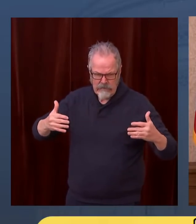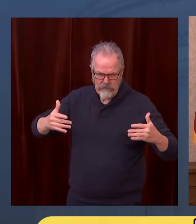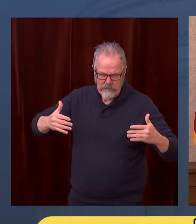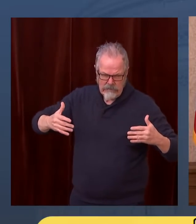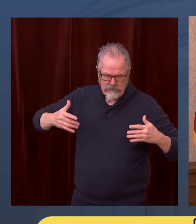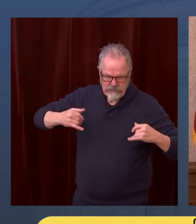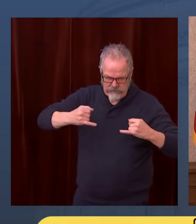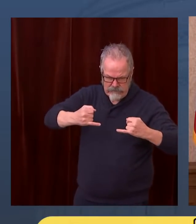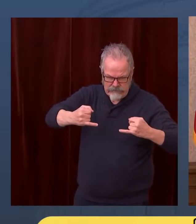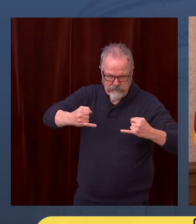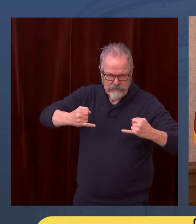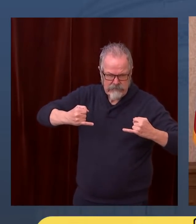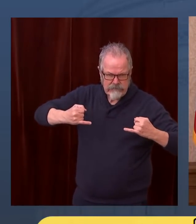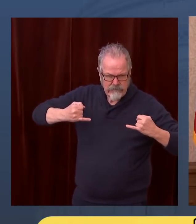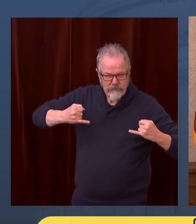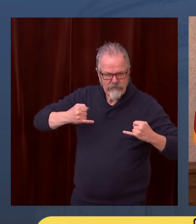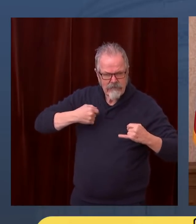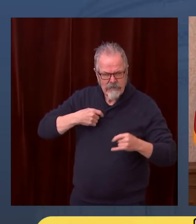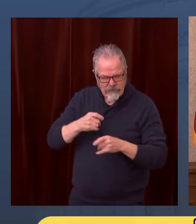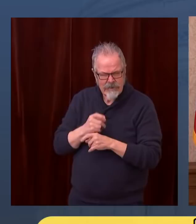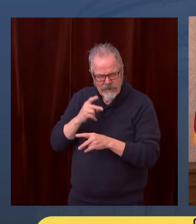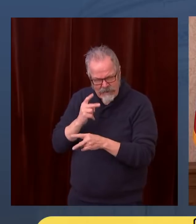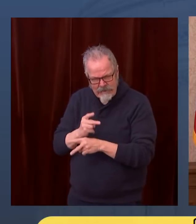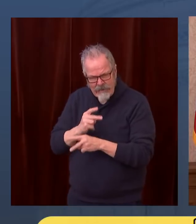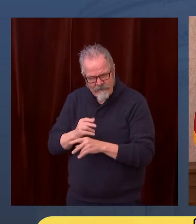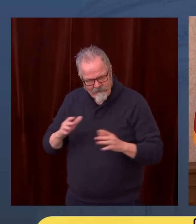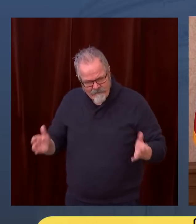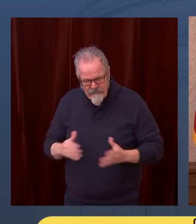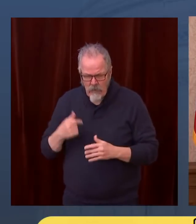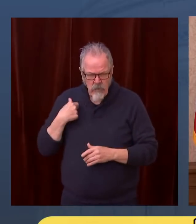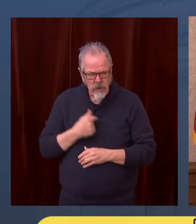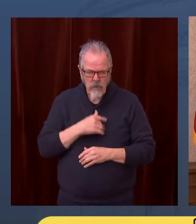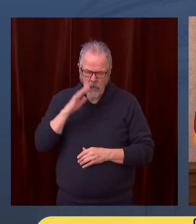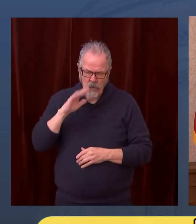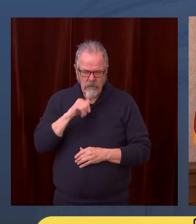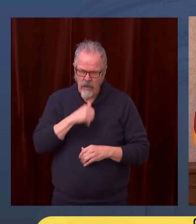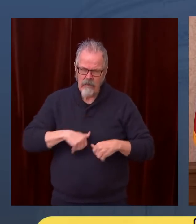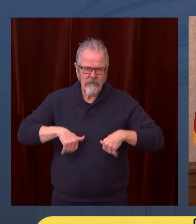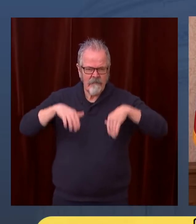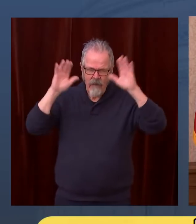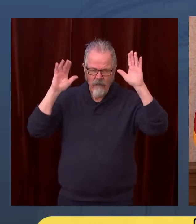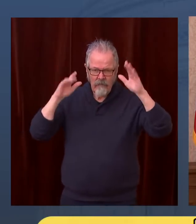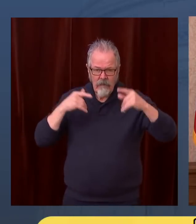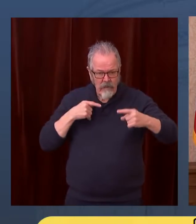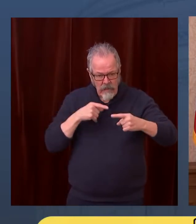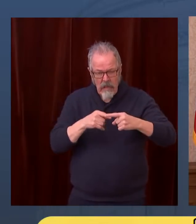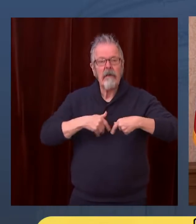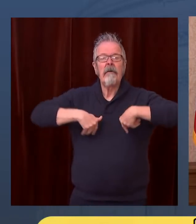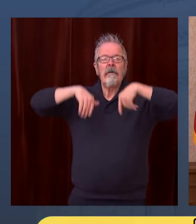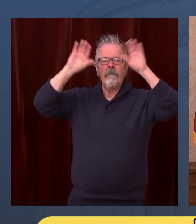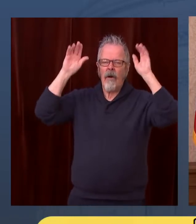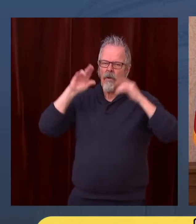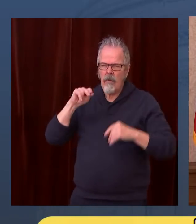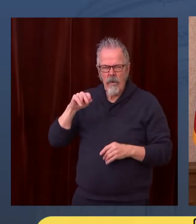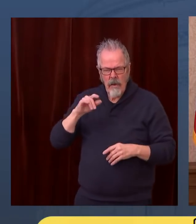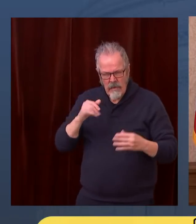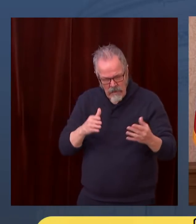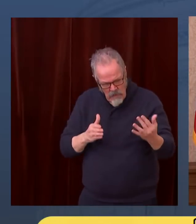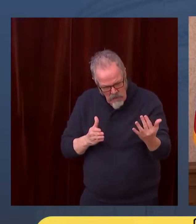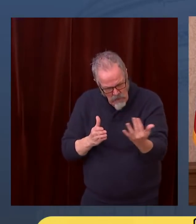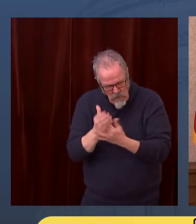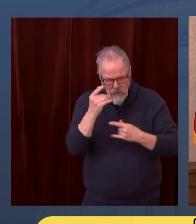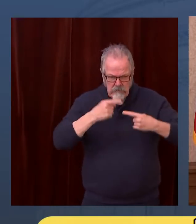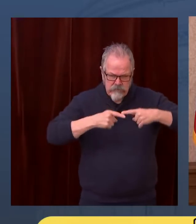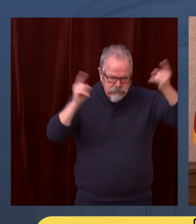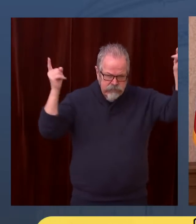health. And we should not stop right before the tape. So we're going to continue to run through that tape in the next several weeks. And I